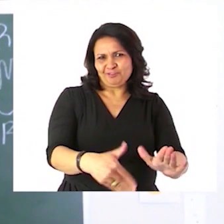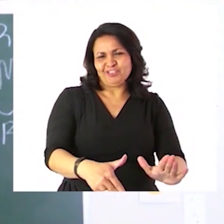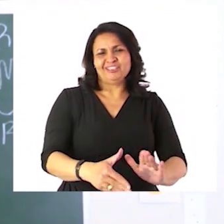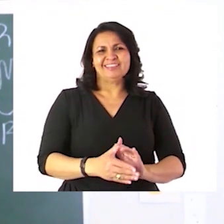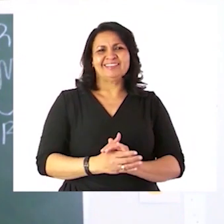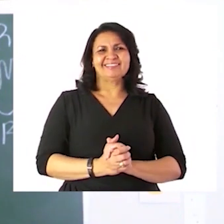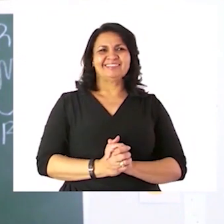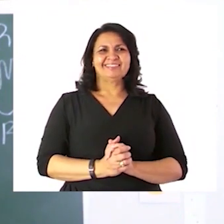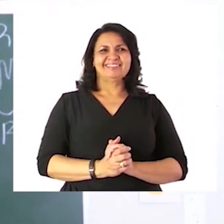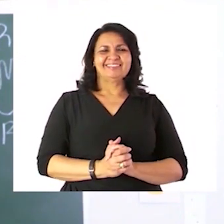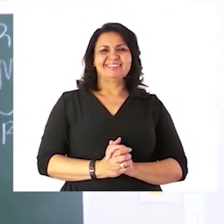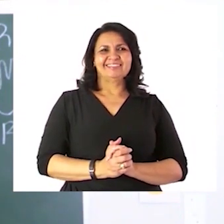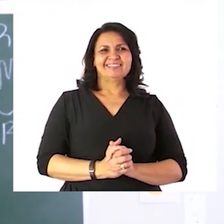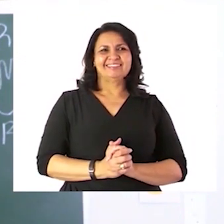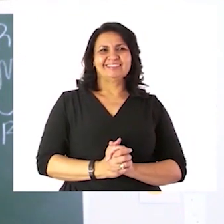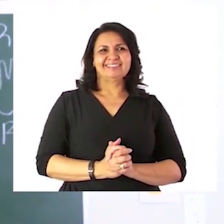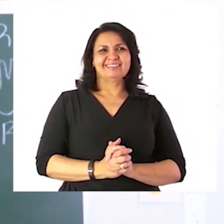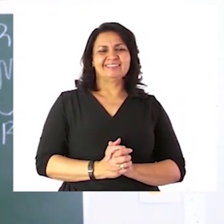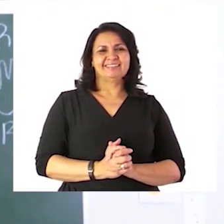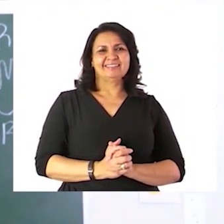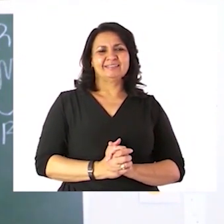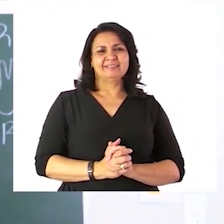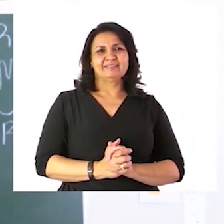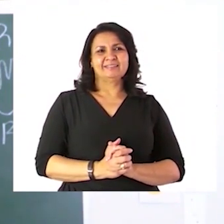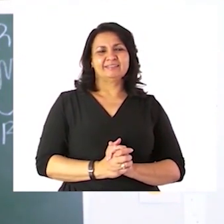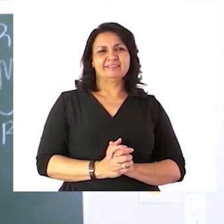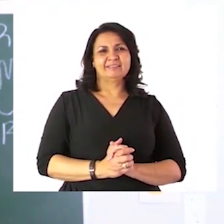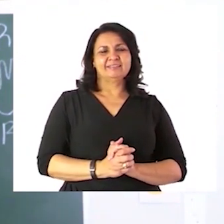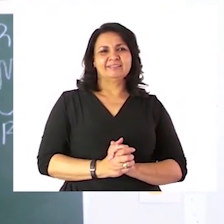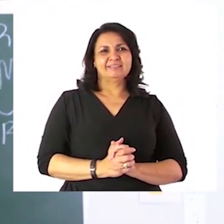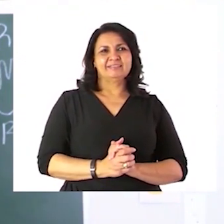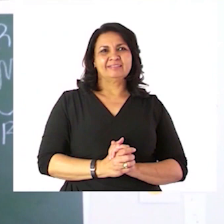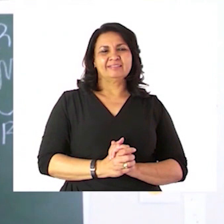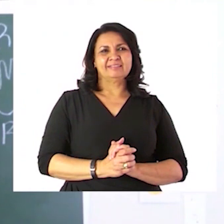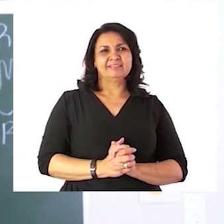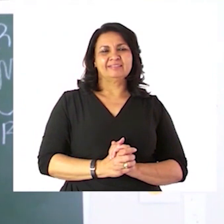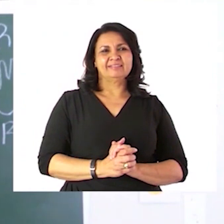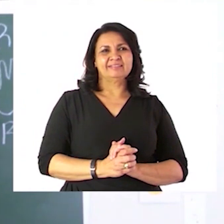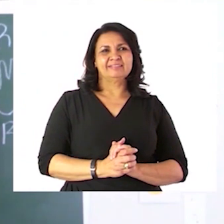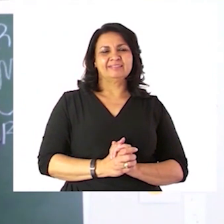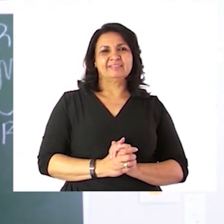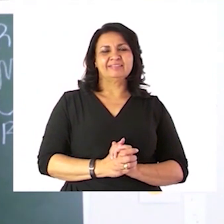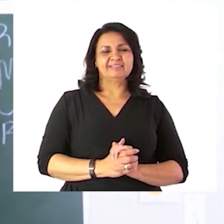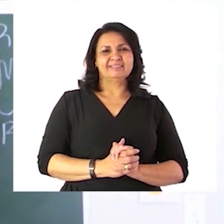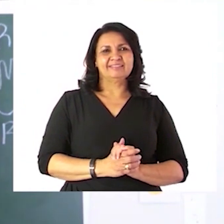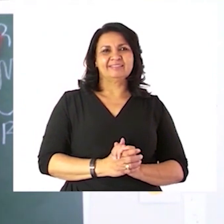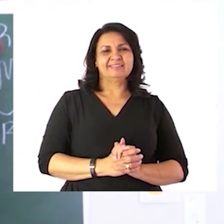in on the lines. Don't move it up until you are